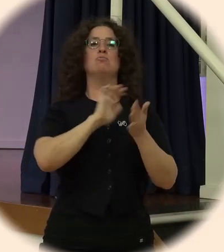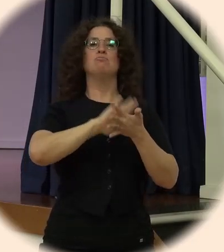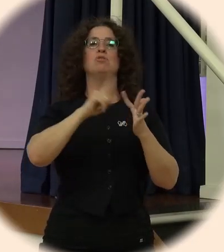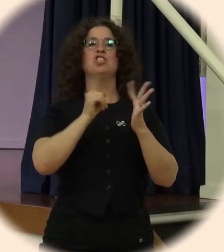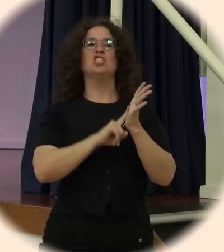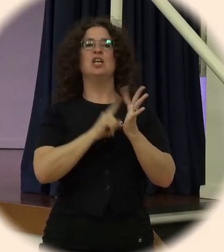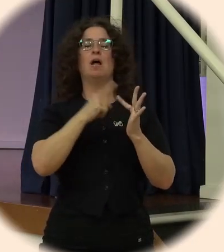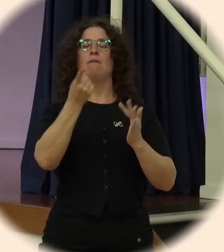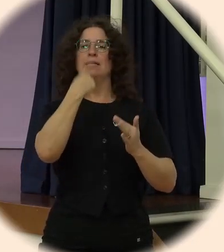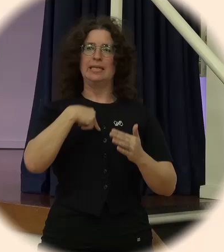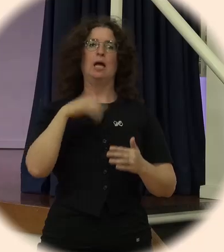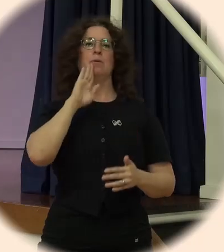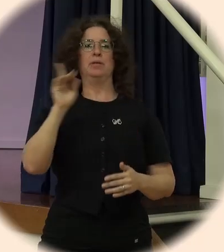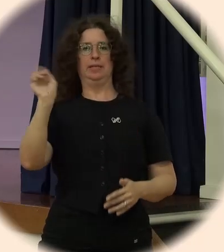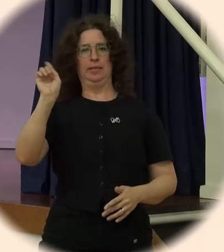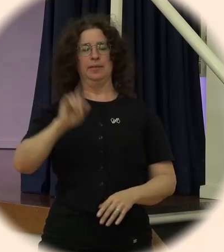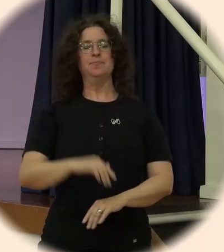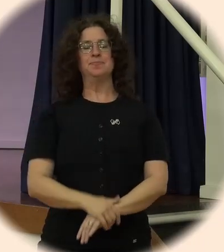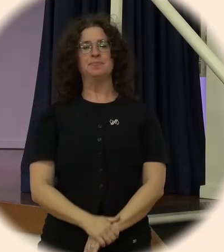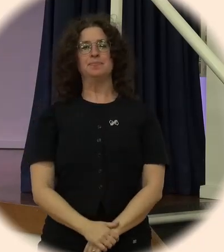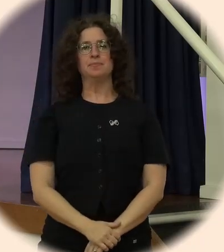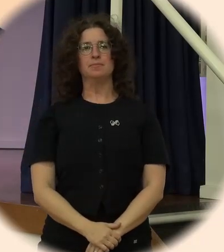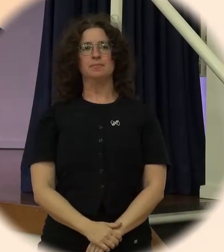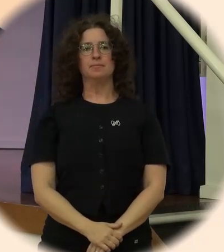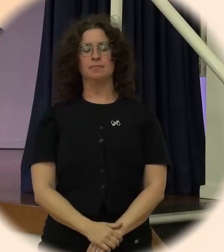tonight. All right.